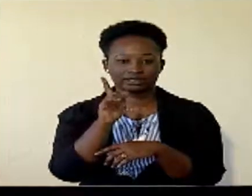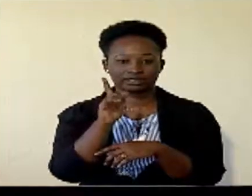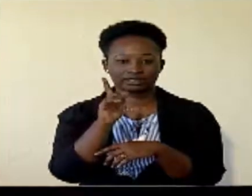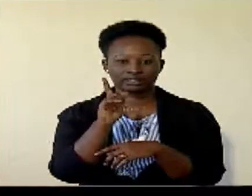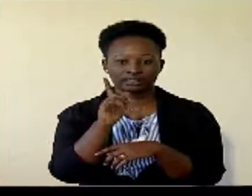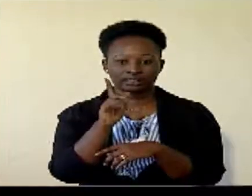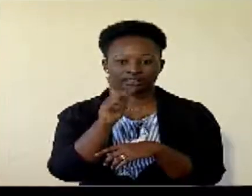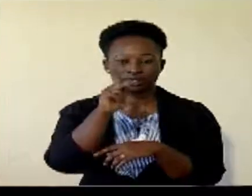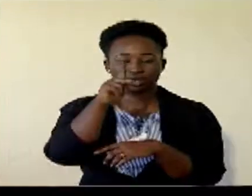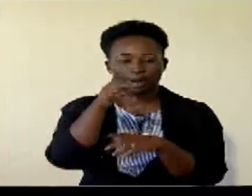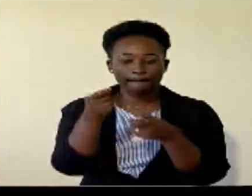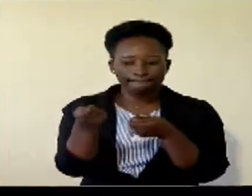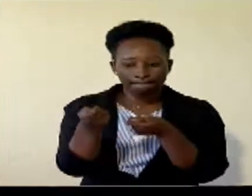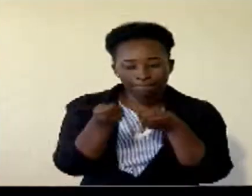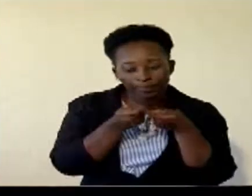or pushed.